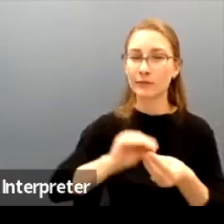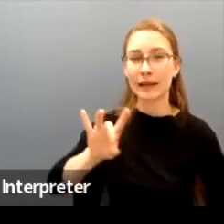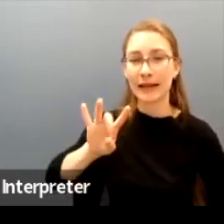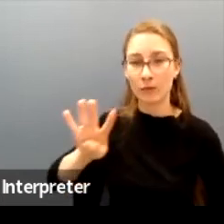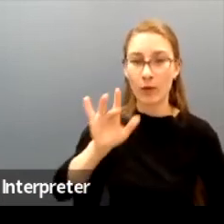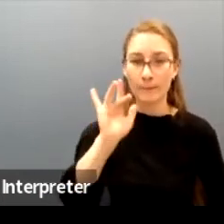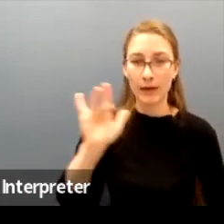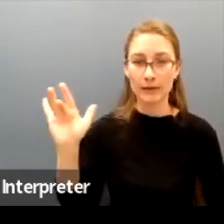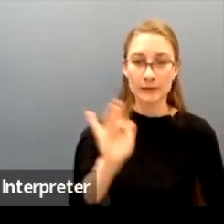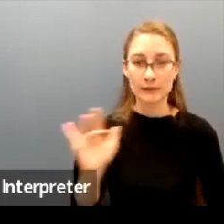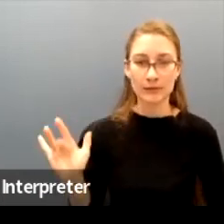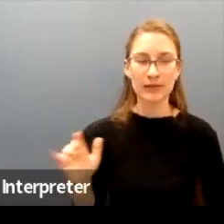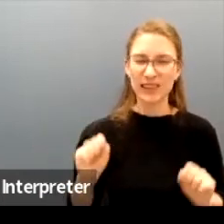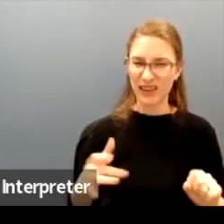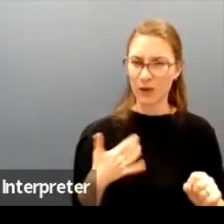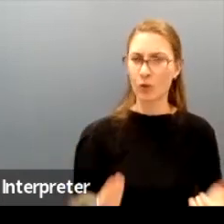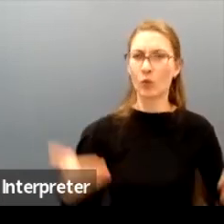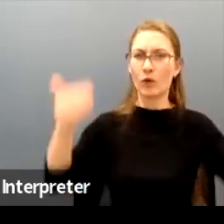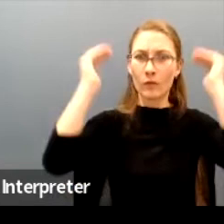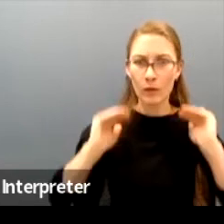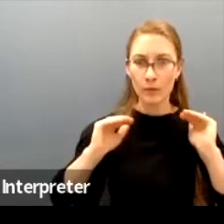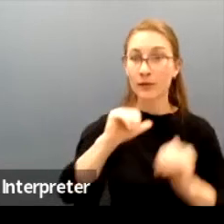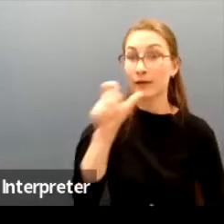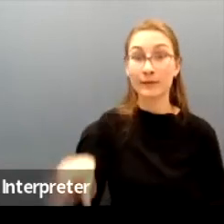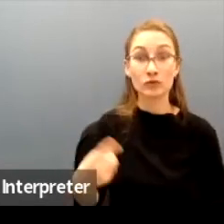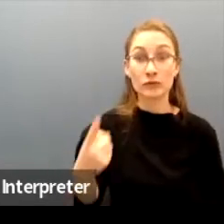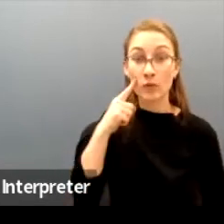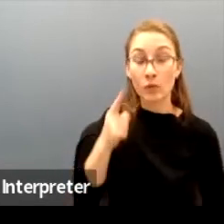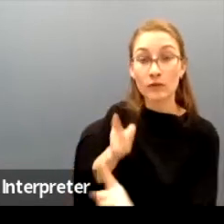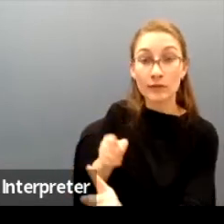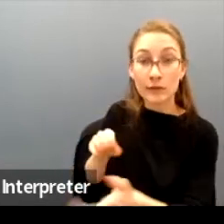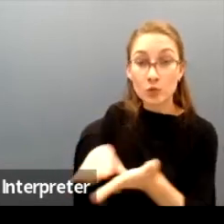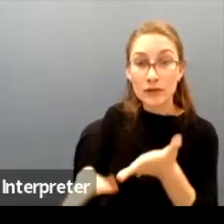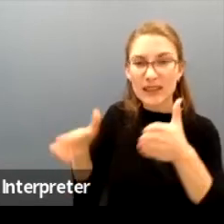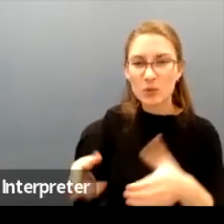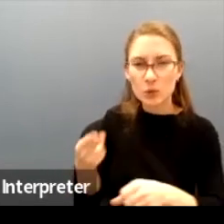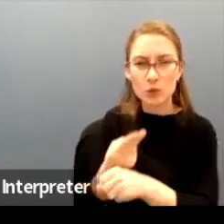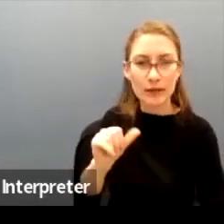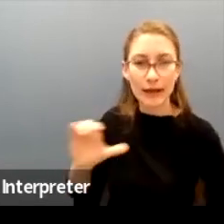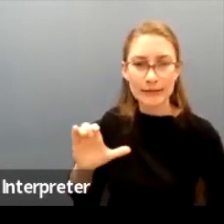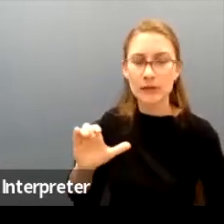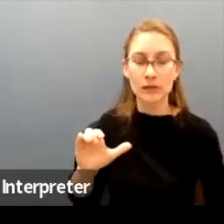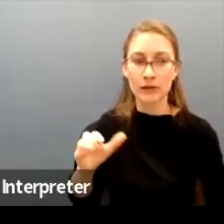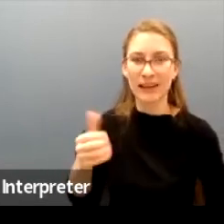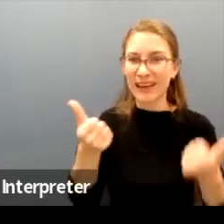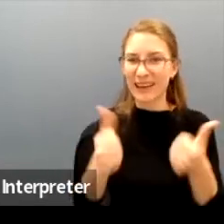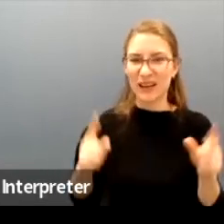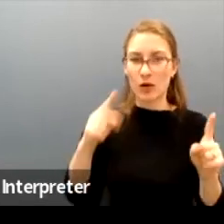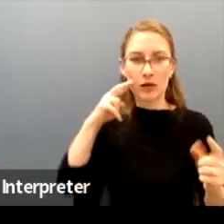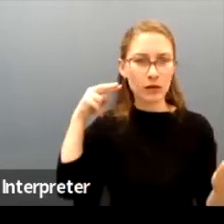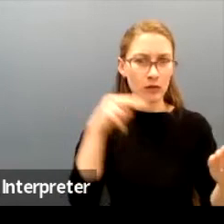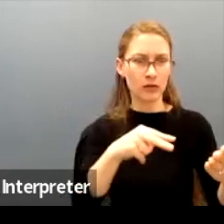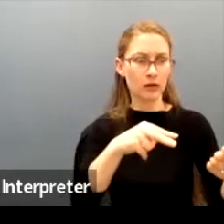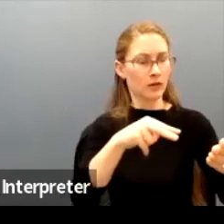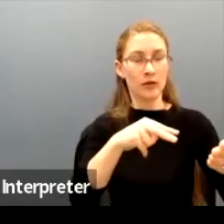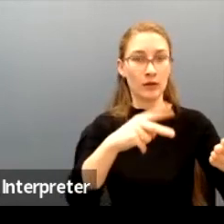very overwhelming for anyone, not just for the AAC user, literally anyone. You open this up and you're like, okay, I'm trying to scan, I'm trying to find a specific